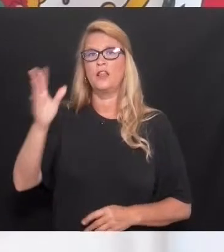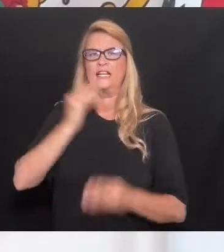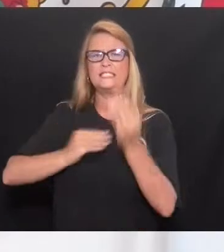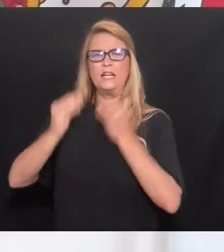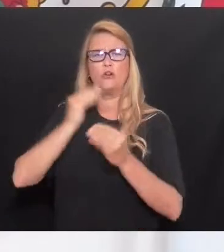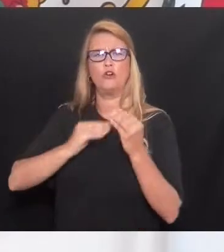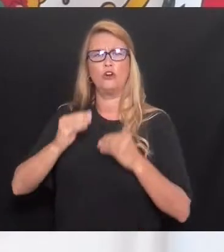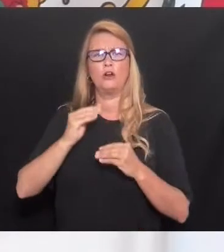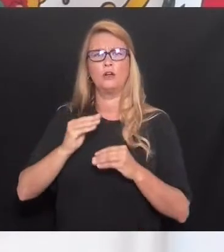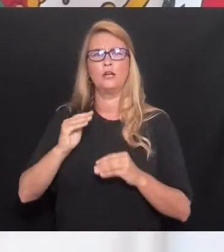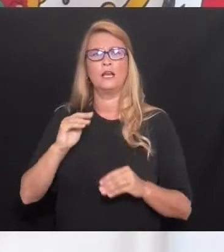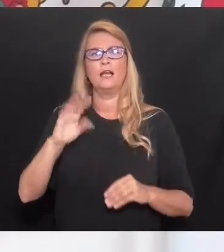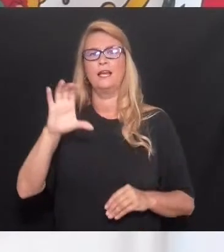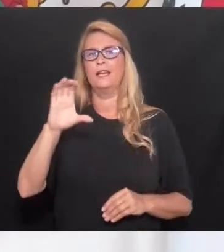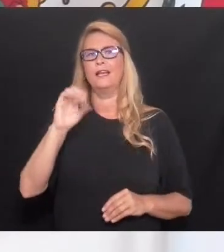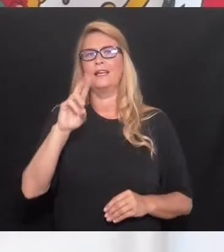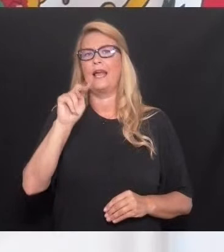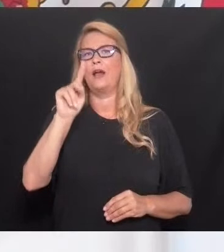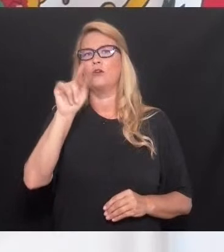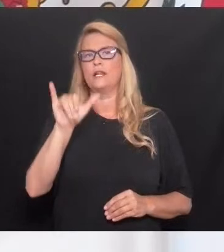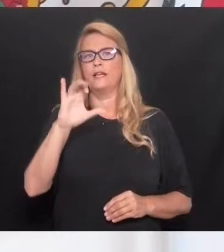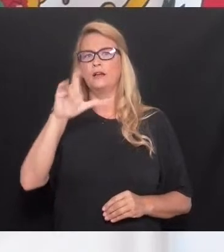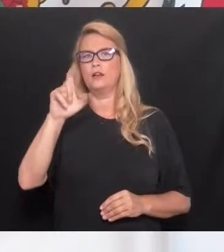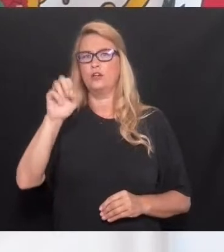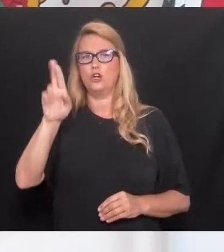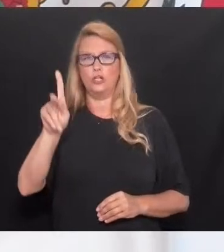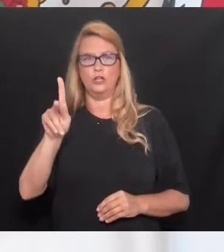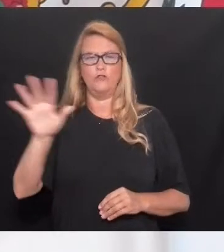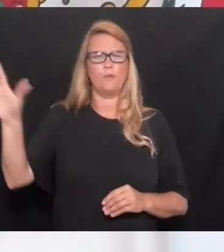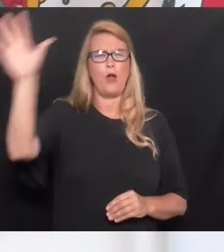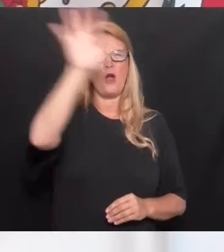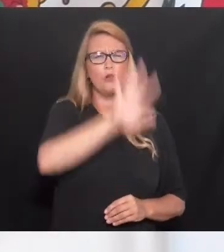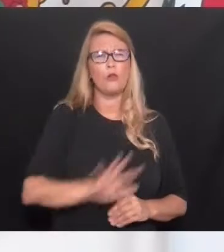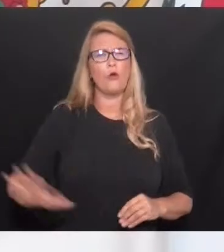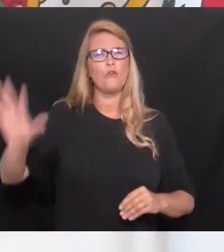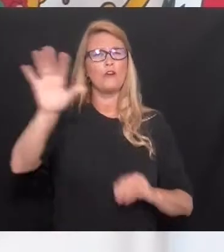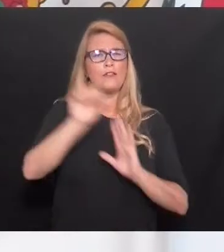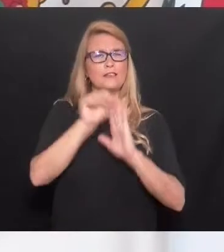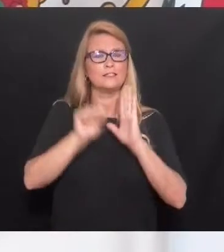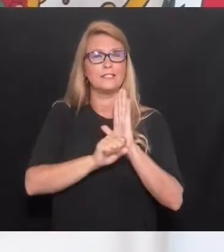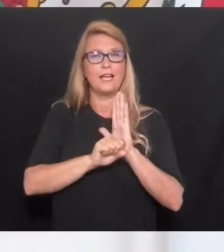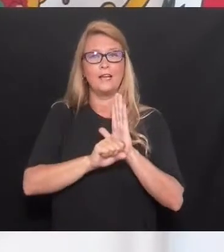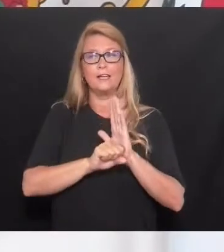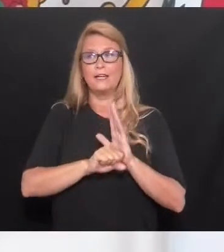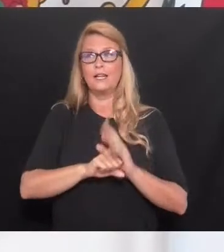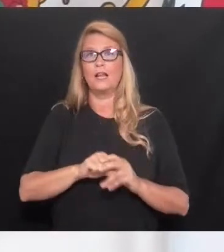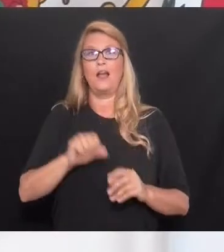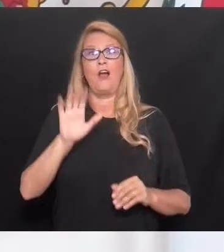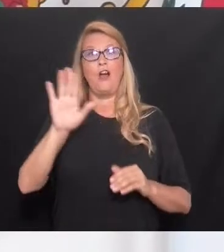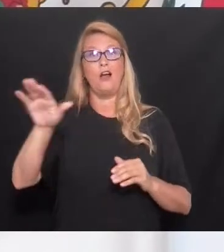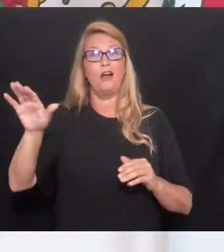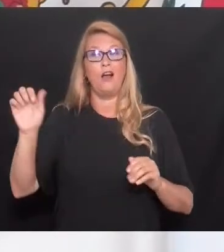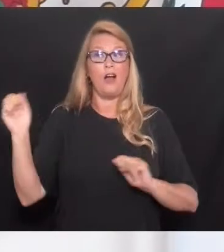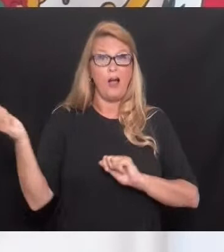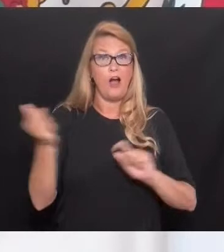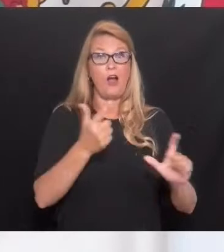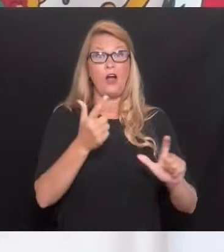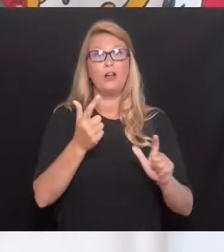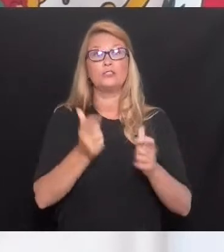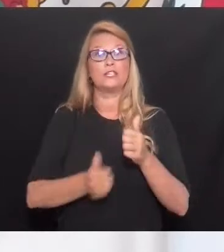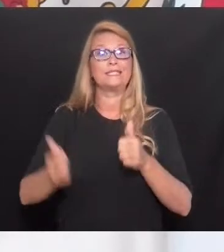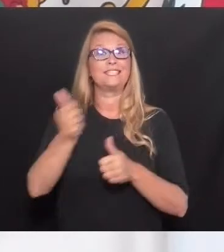was the county clerks from all across our state, and all those people from all the way up to our Secretary of State, and all those